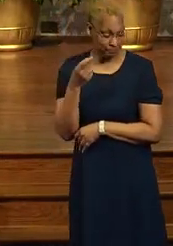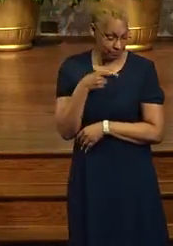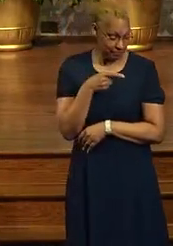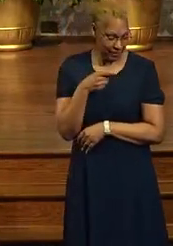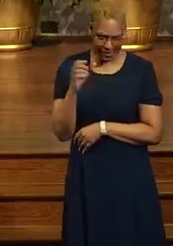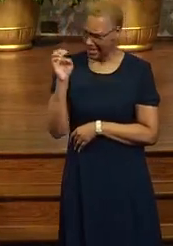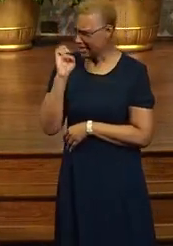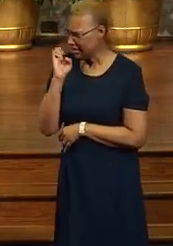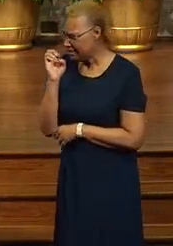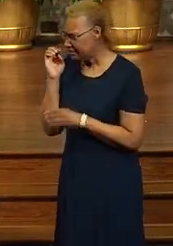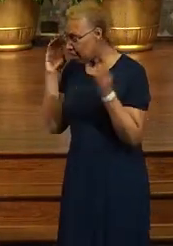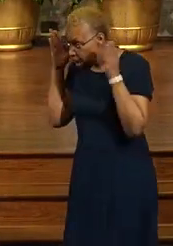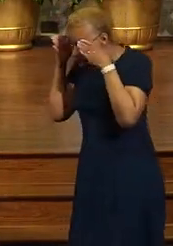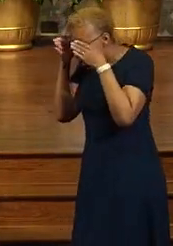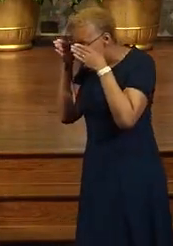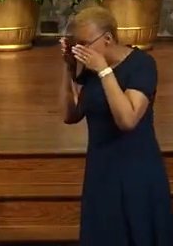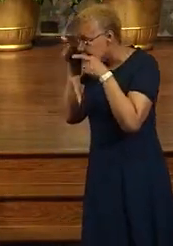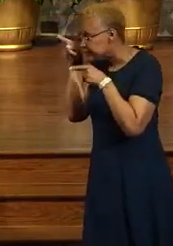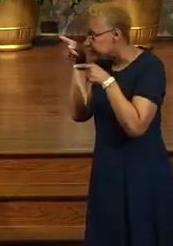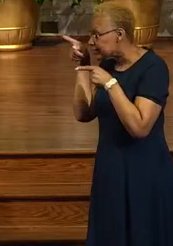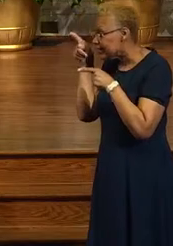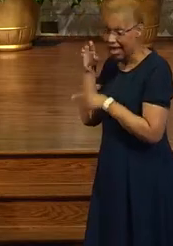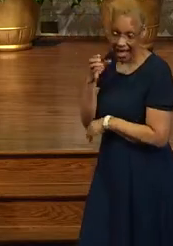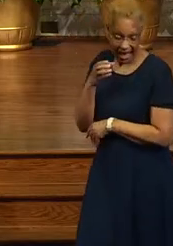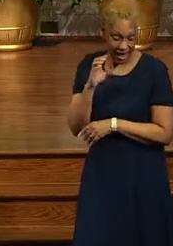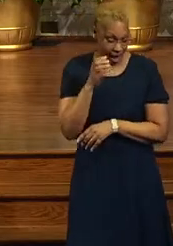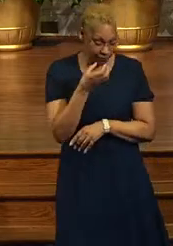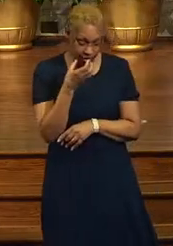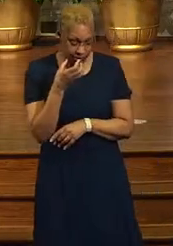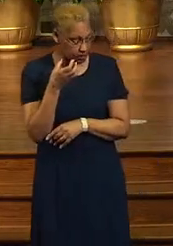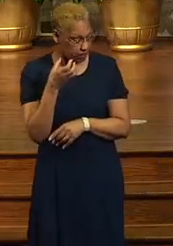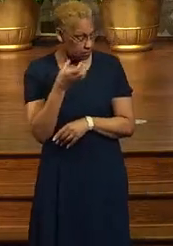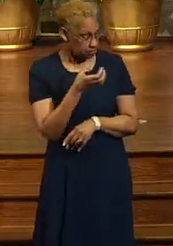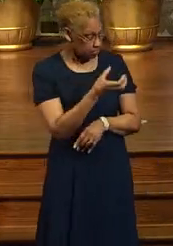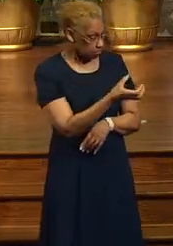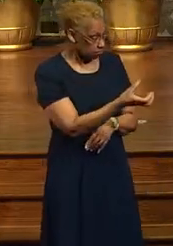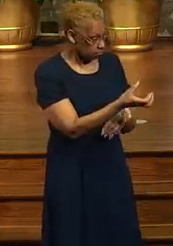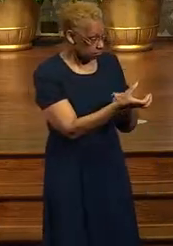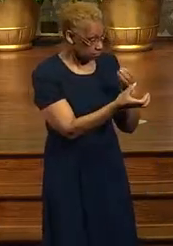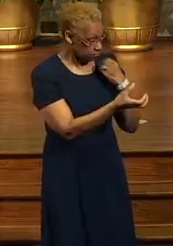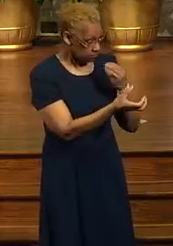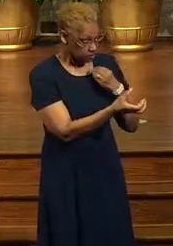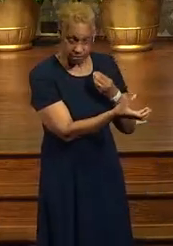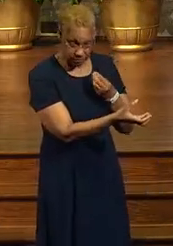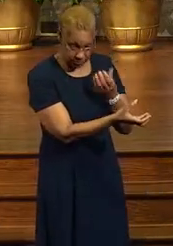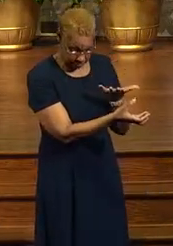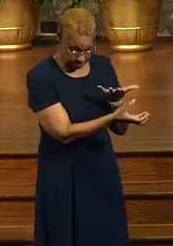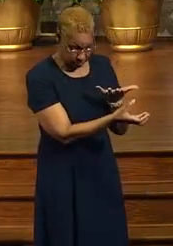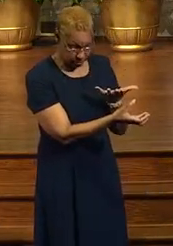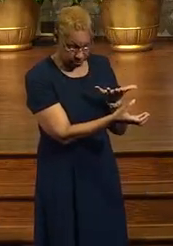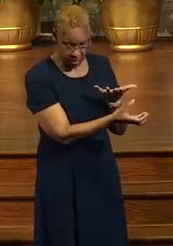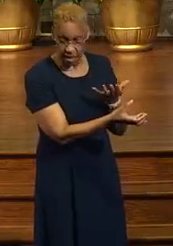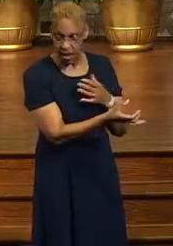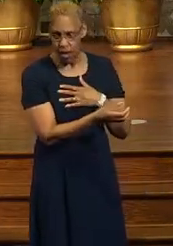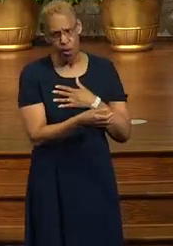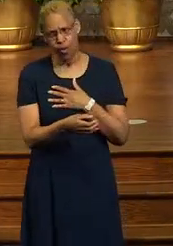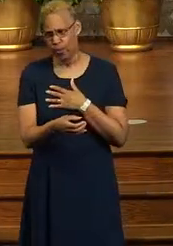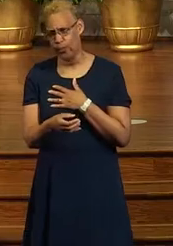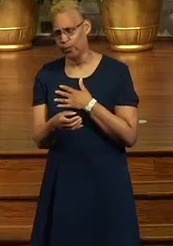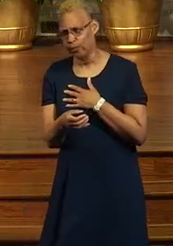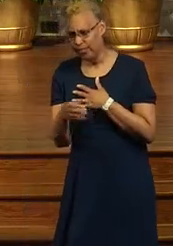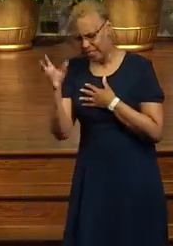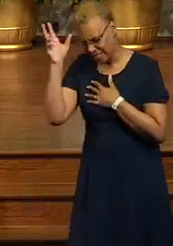is affixed on him. And he offers her the fruit that he is eating. Oh, the devil will